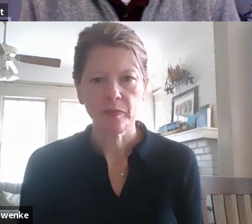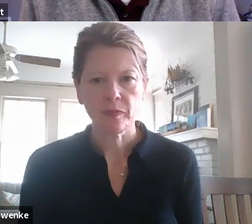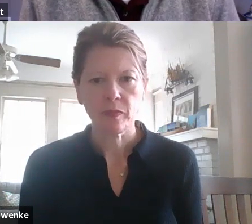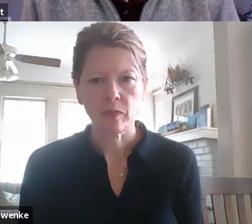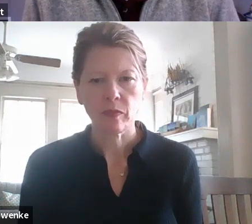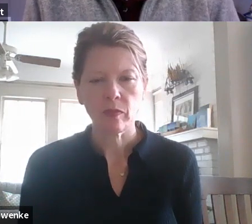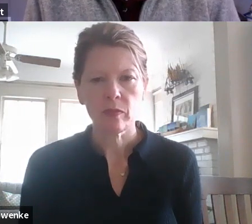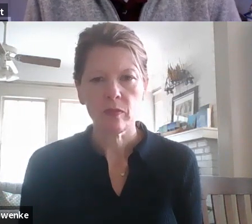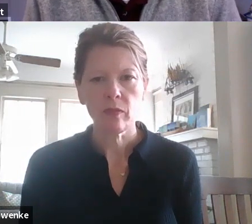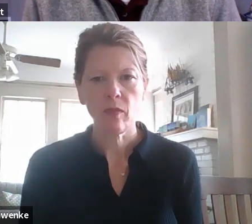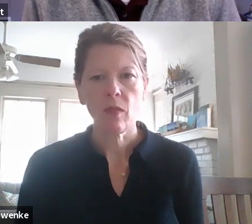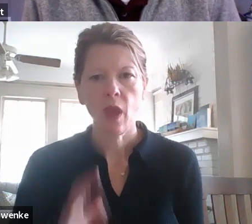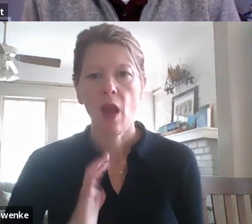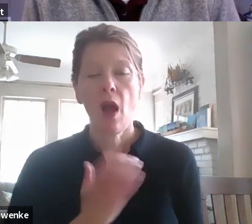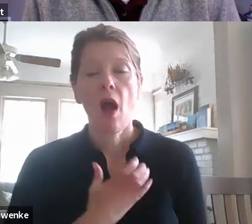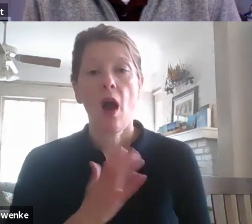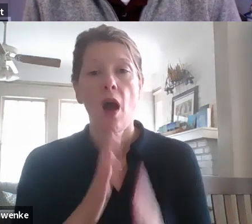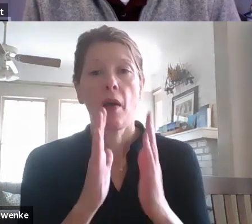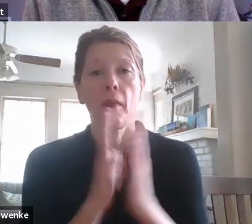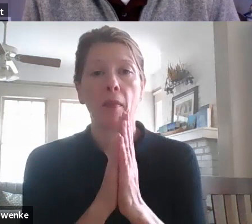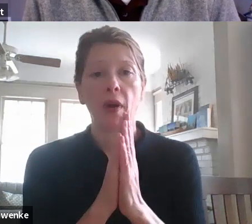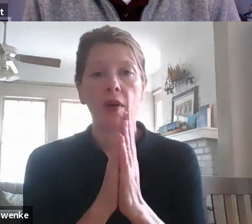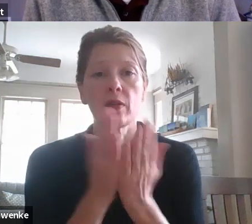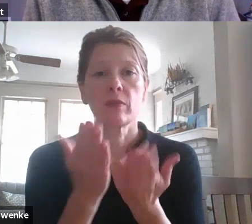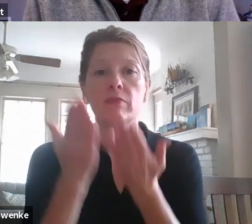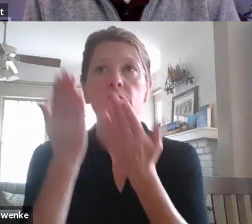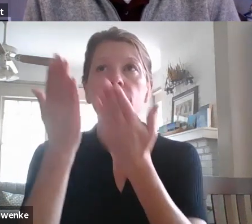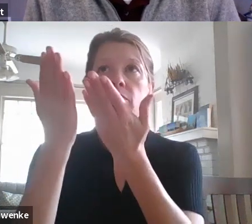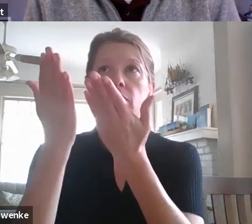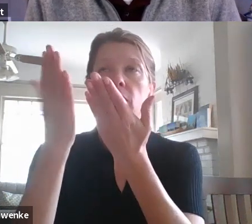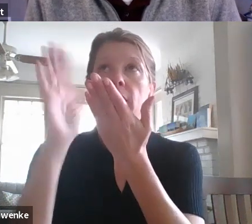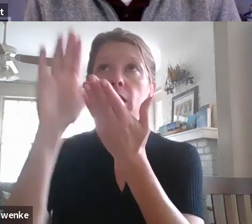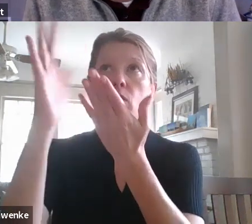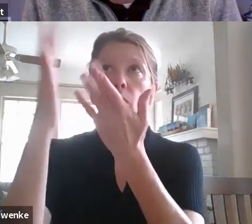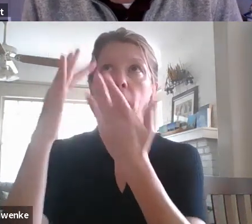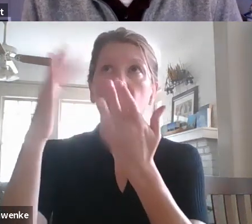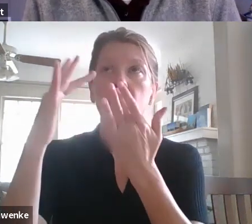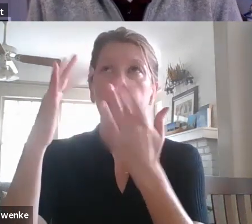For all our prayers, O Lord, in your mercy, hear our prayer.